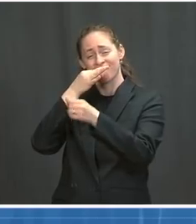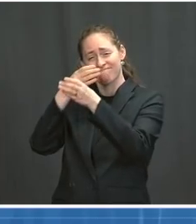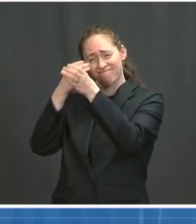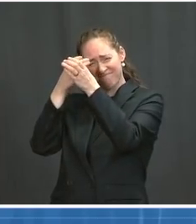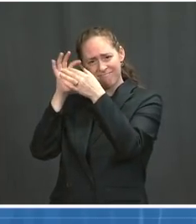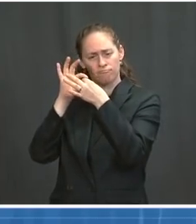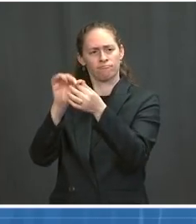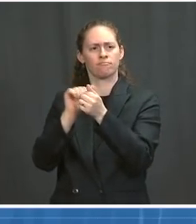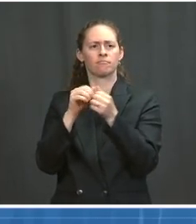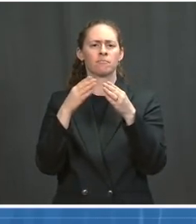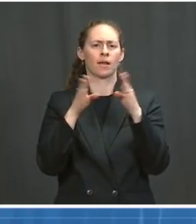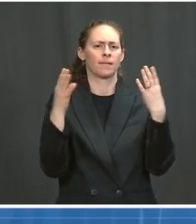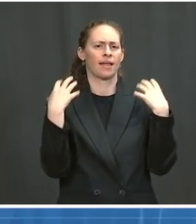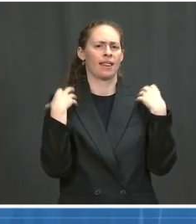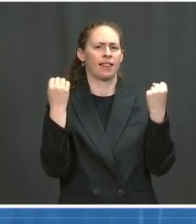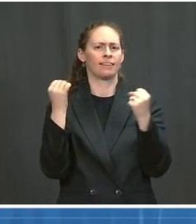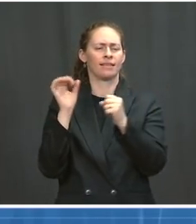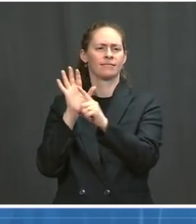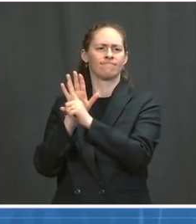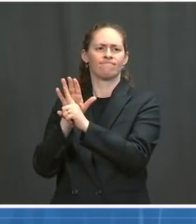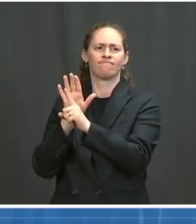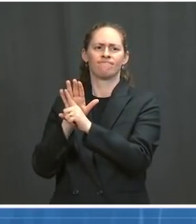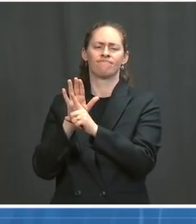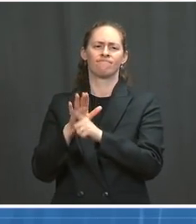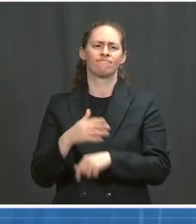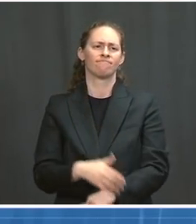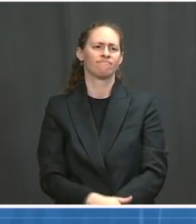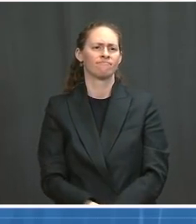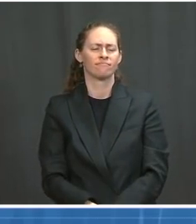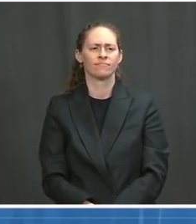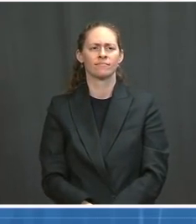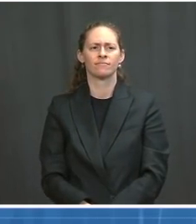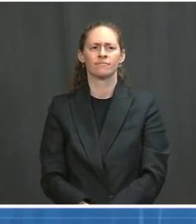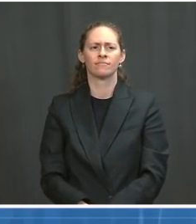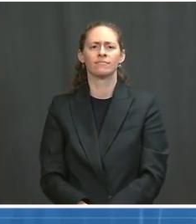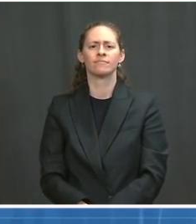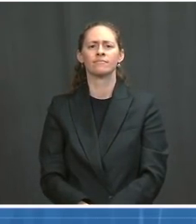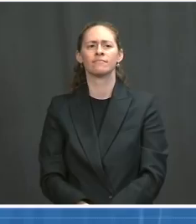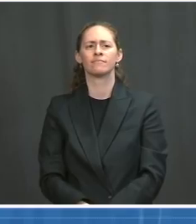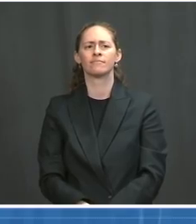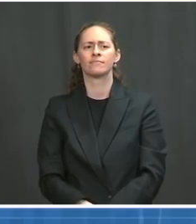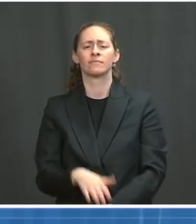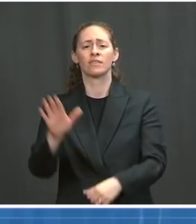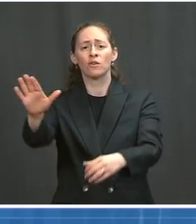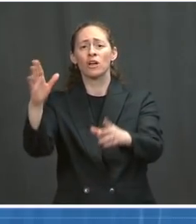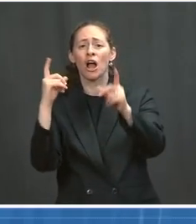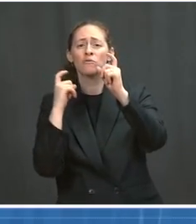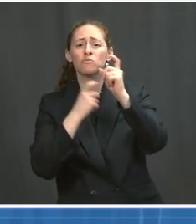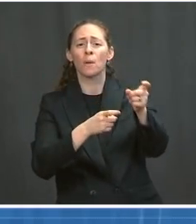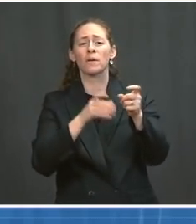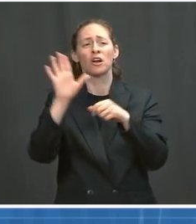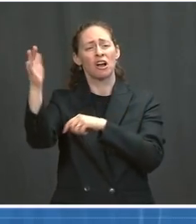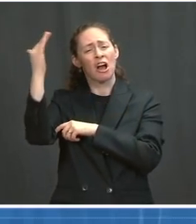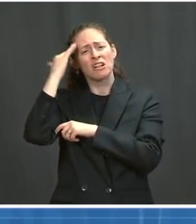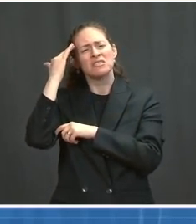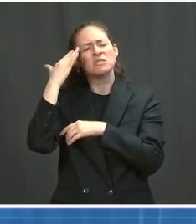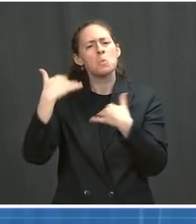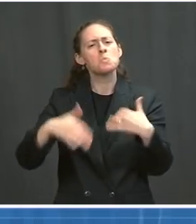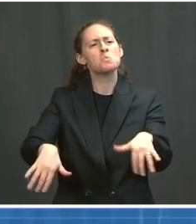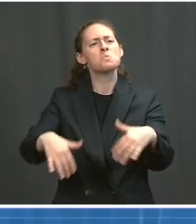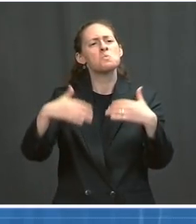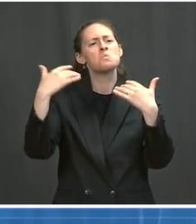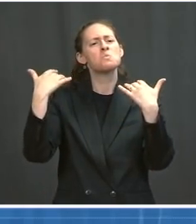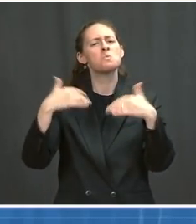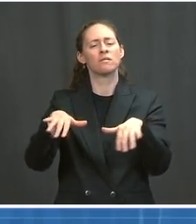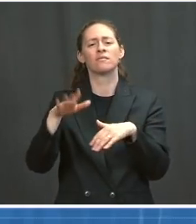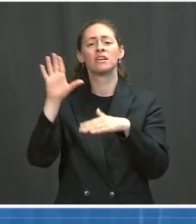She's made significant contributions and she leaves behind a strong force of leadership and courage in all that